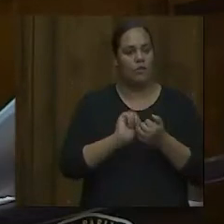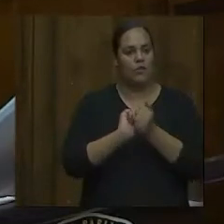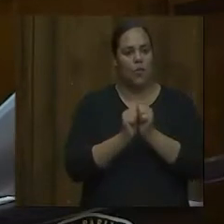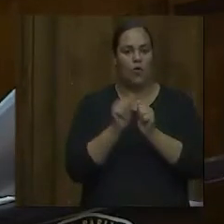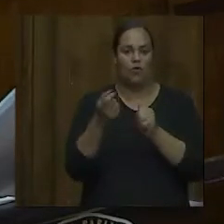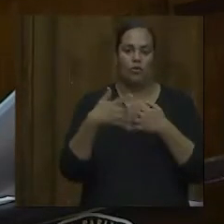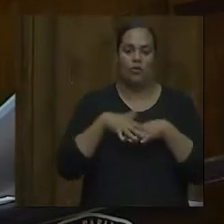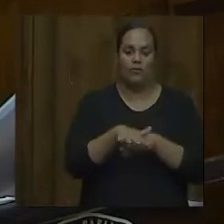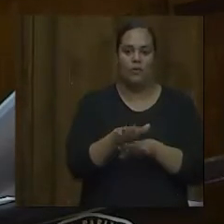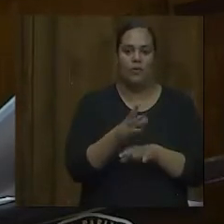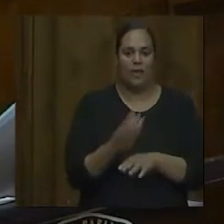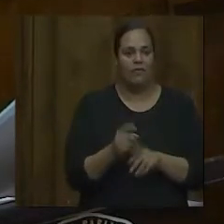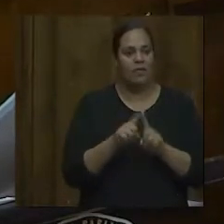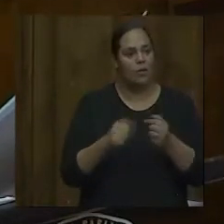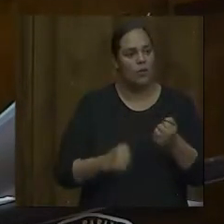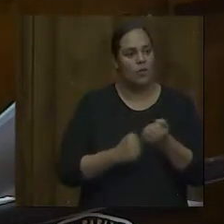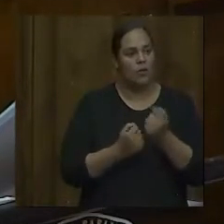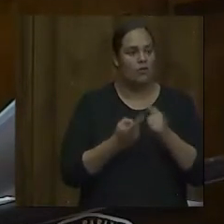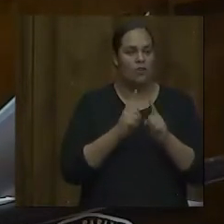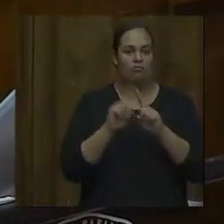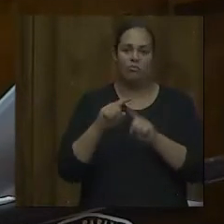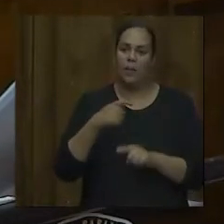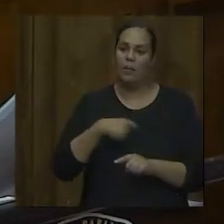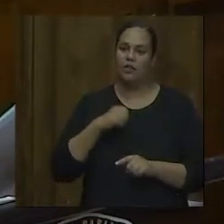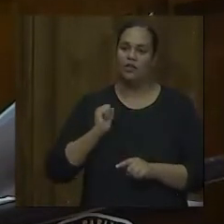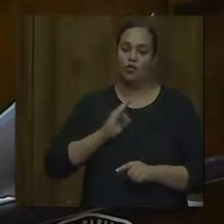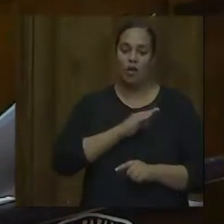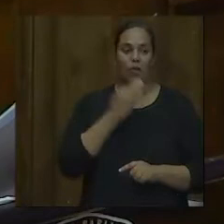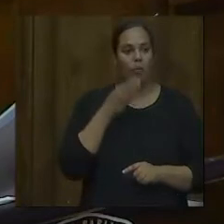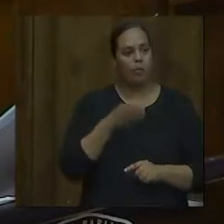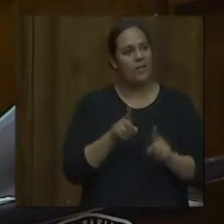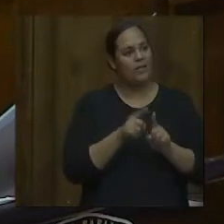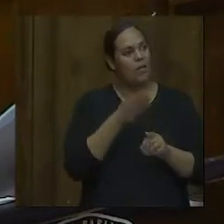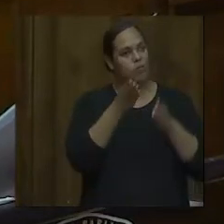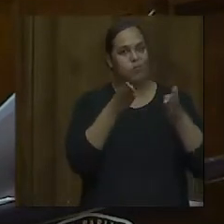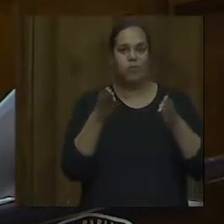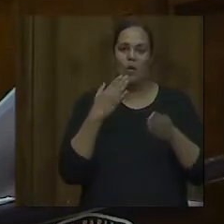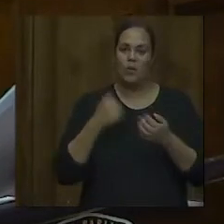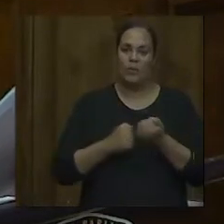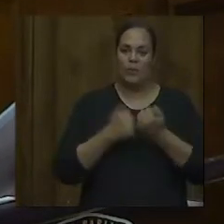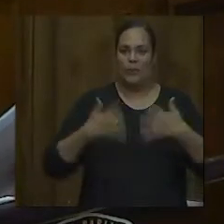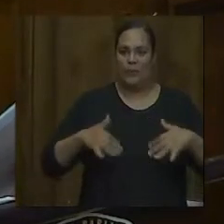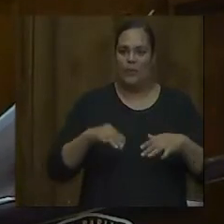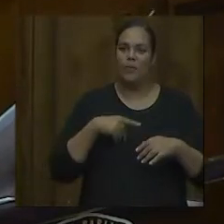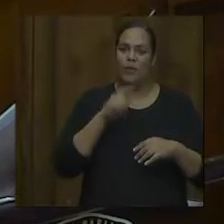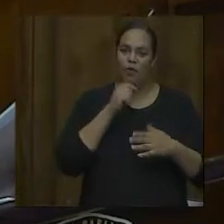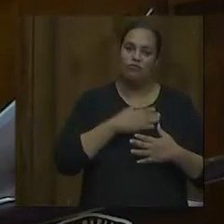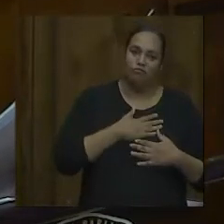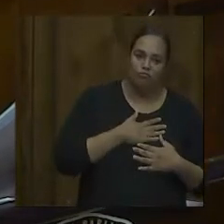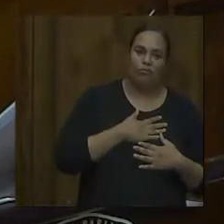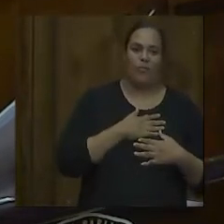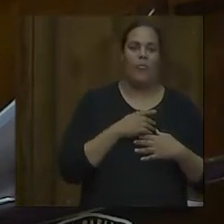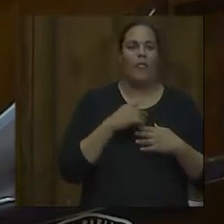beïnvloed. Die toegewyde ondersteuning van die ministeriële personeel wat ook vandag in die galery verteenwoordig is, word baie waardeer en gaan